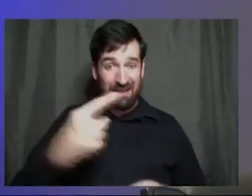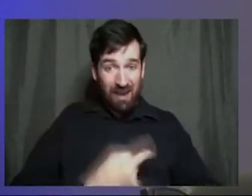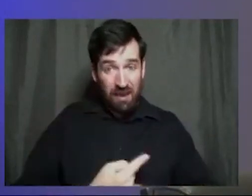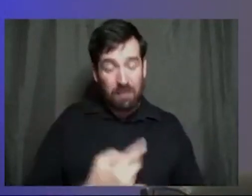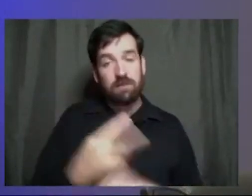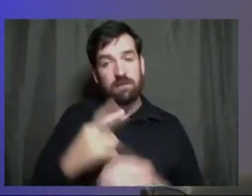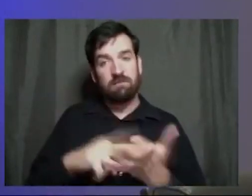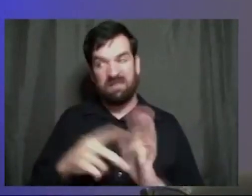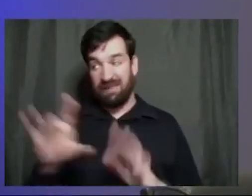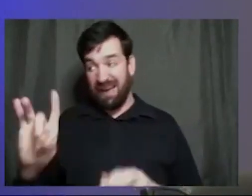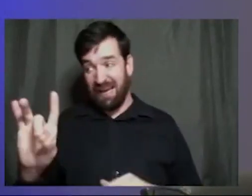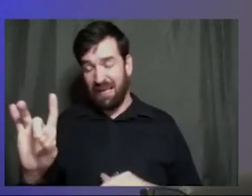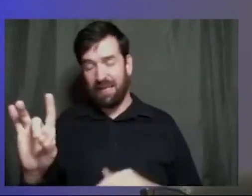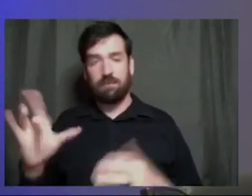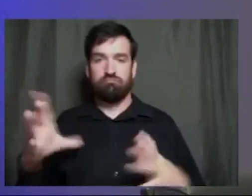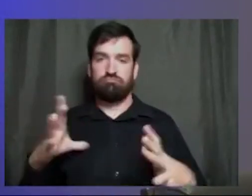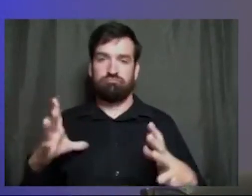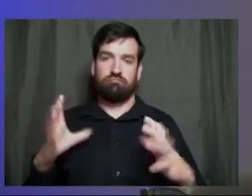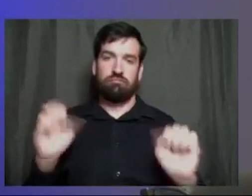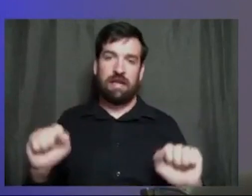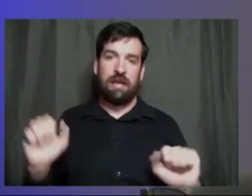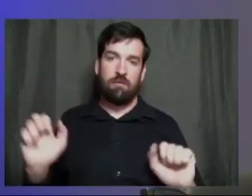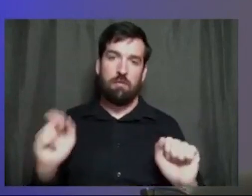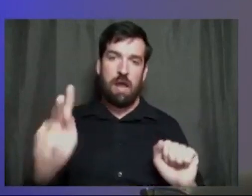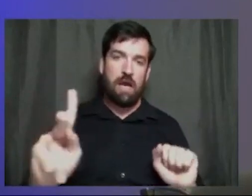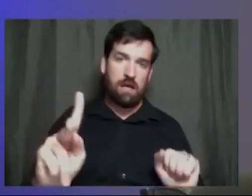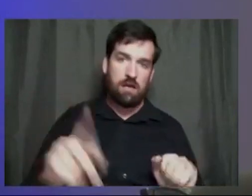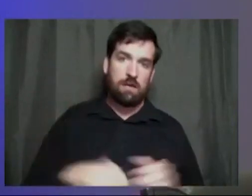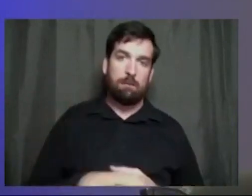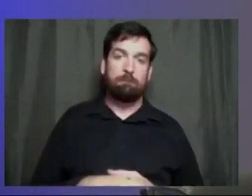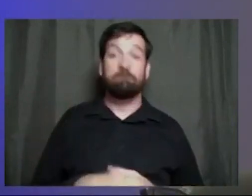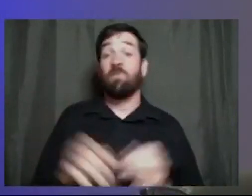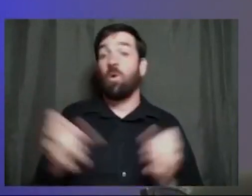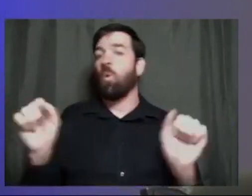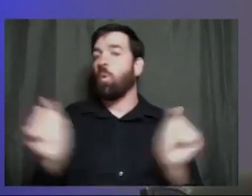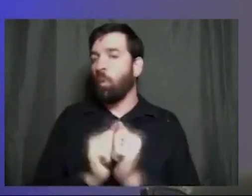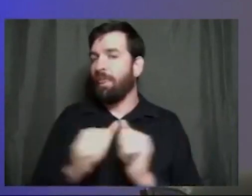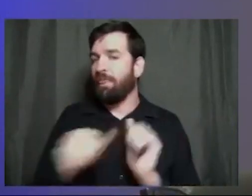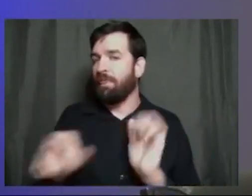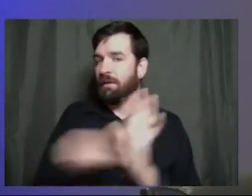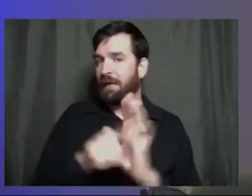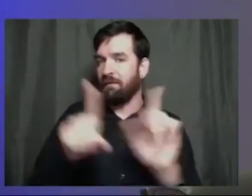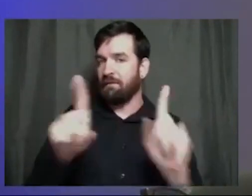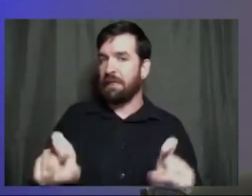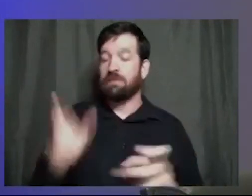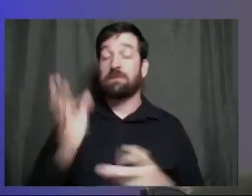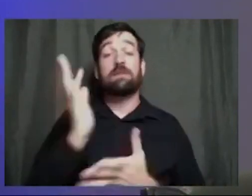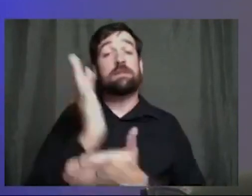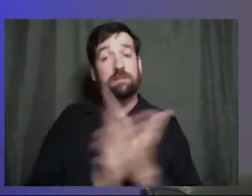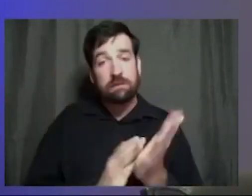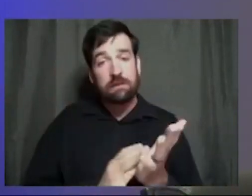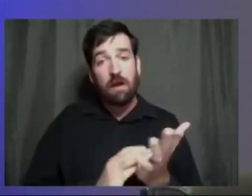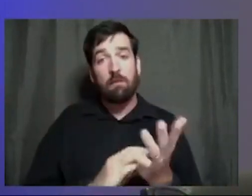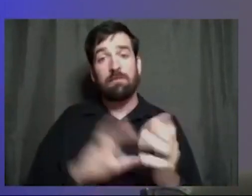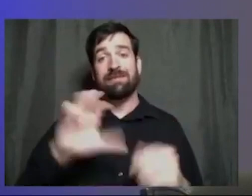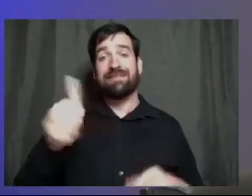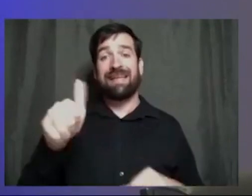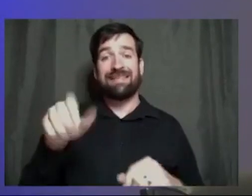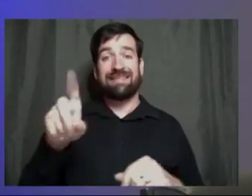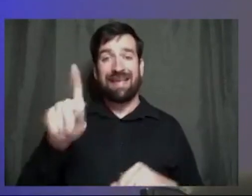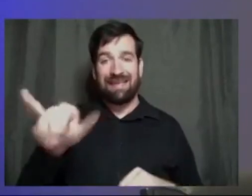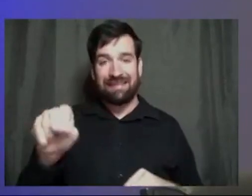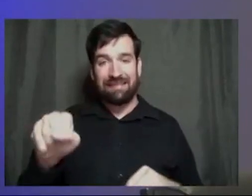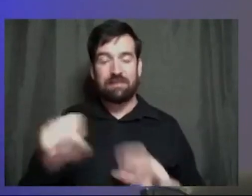already beyond that time and you can go back with a negative test. For some it's 10 days out with no test. I know that in some